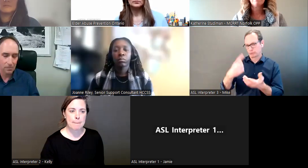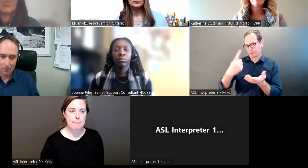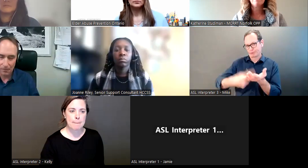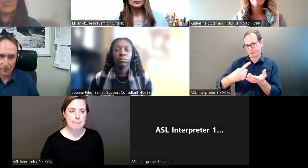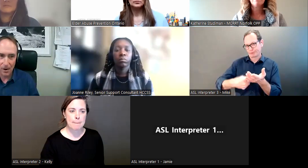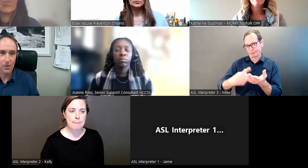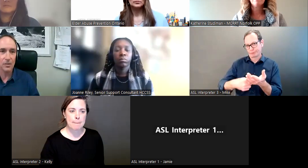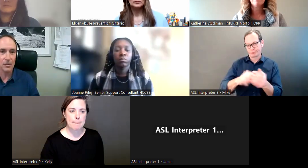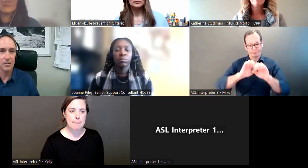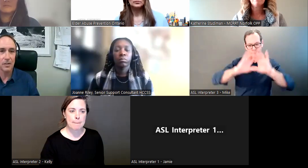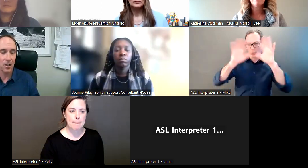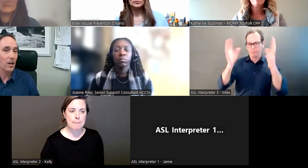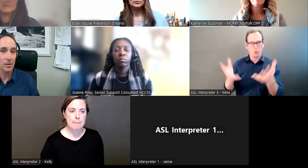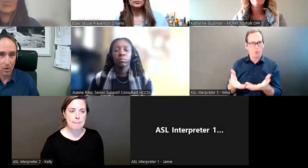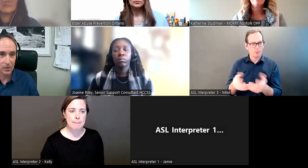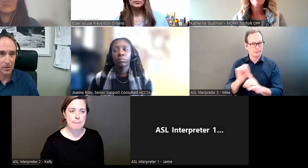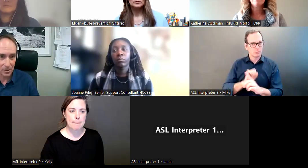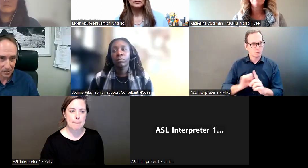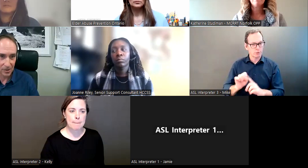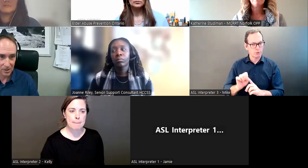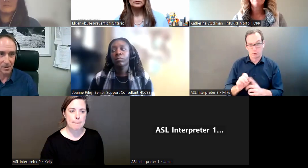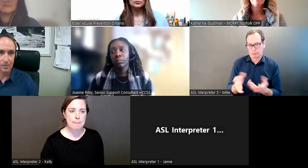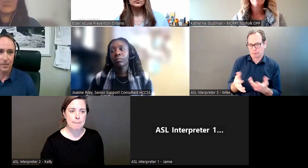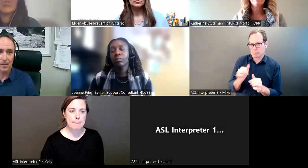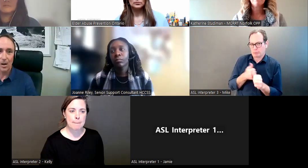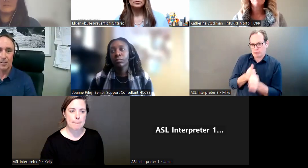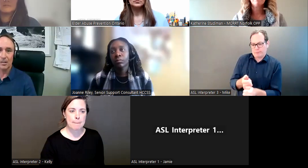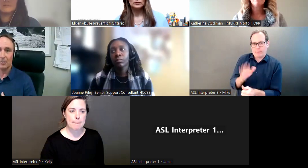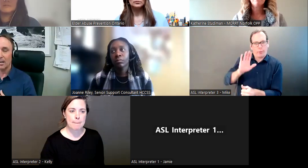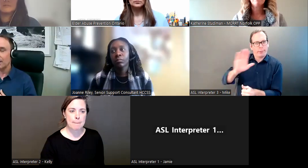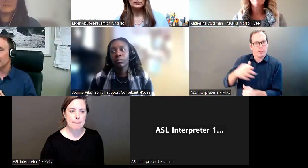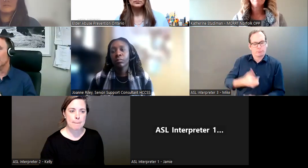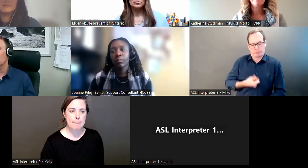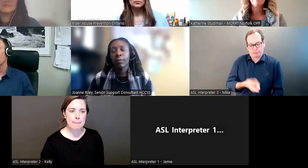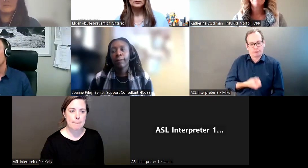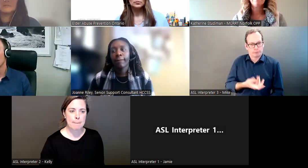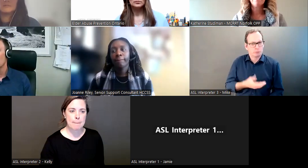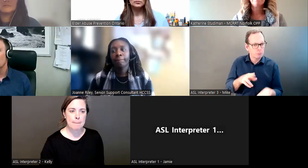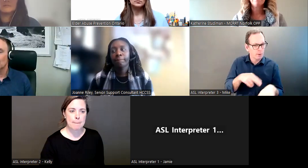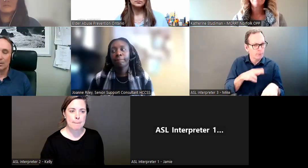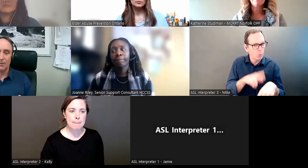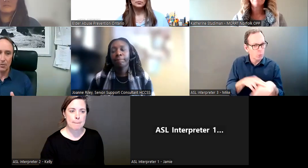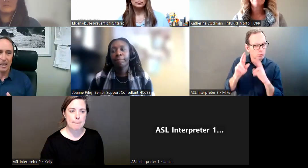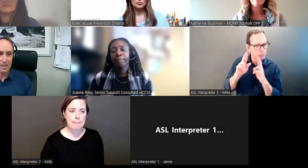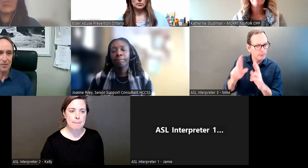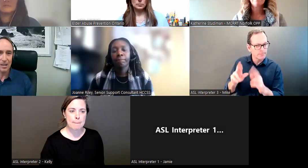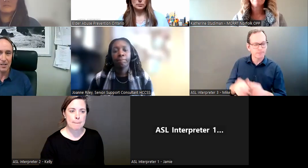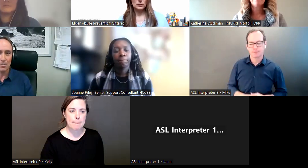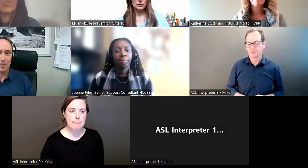as far as the client wants to discuss them, obviously, right? But there are a few key things that